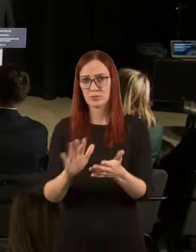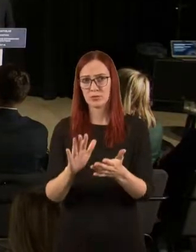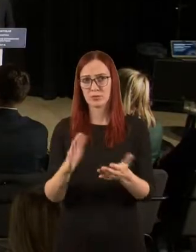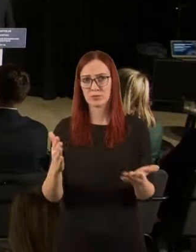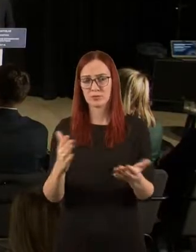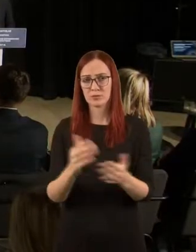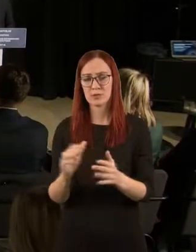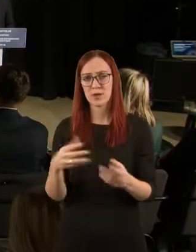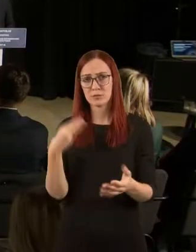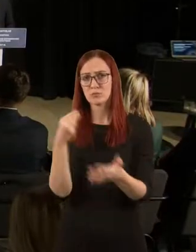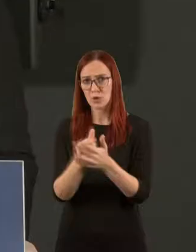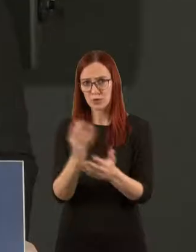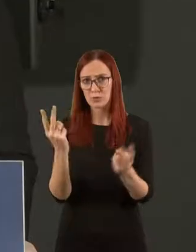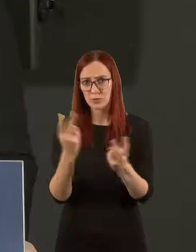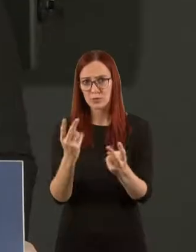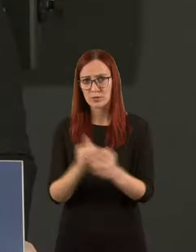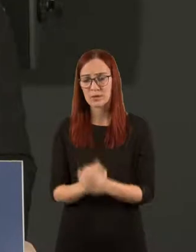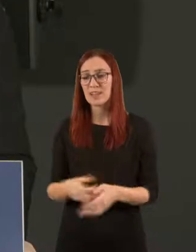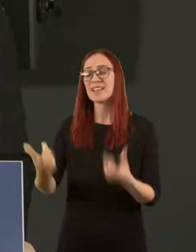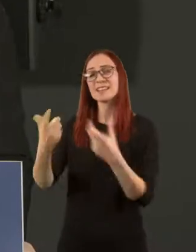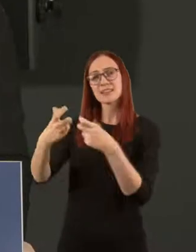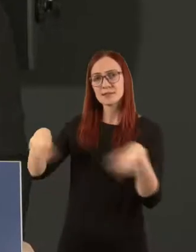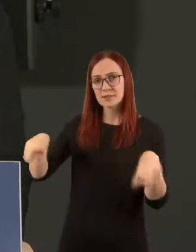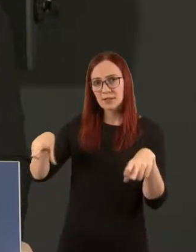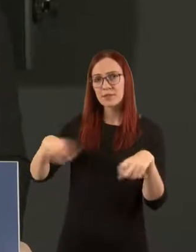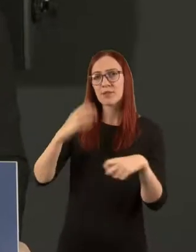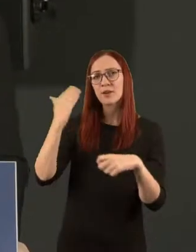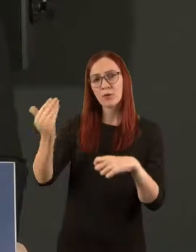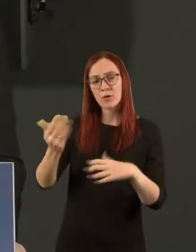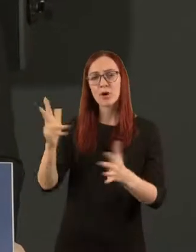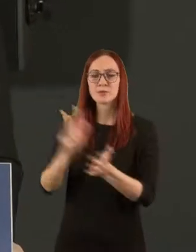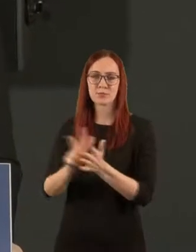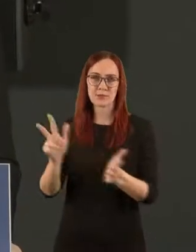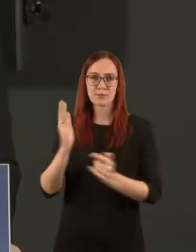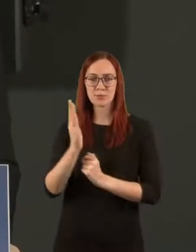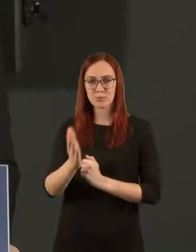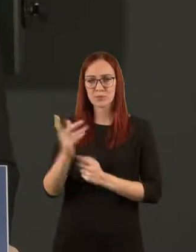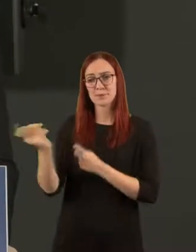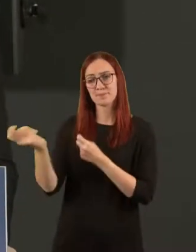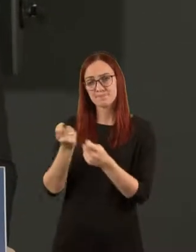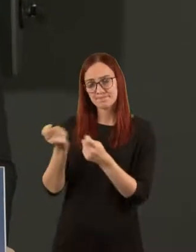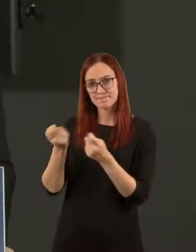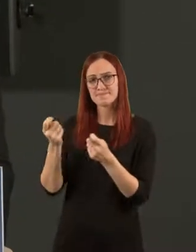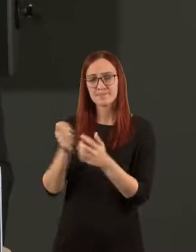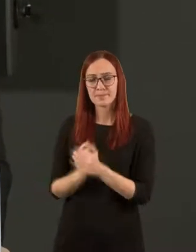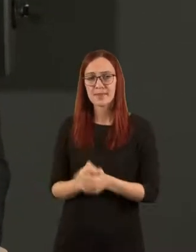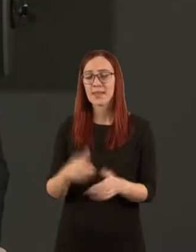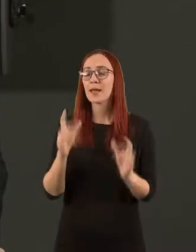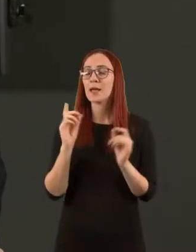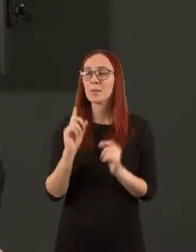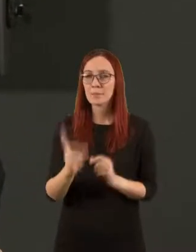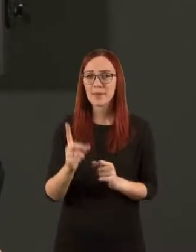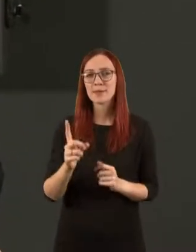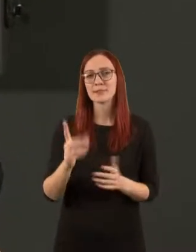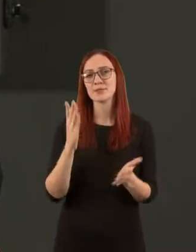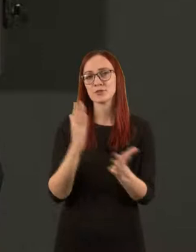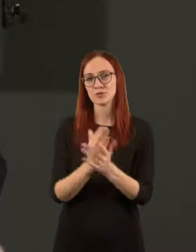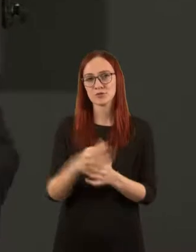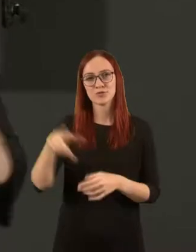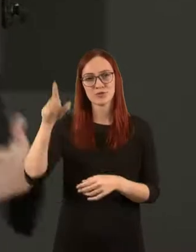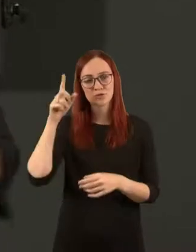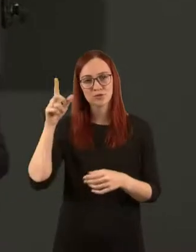Well, parking in local parking areas is taxed with